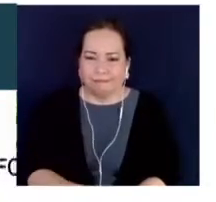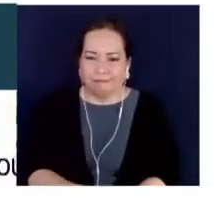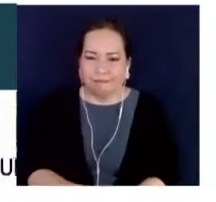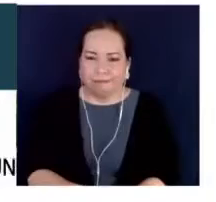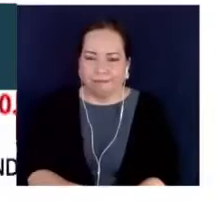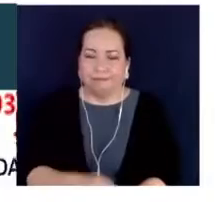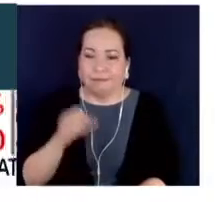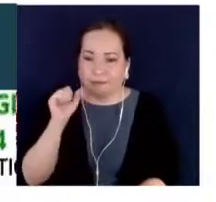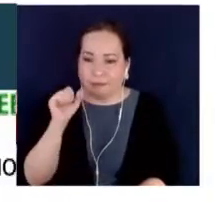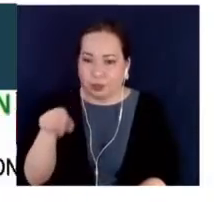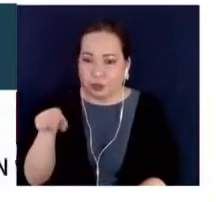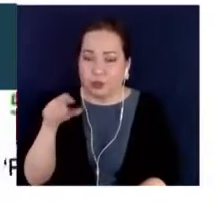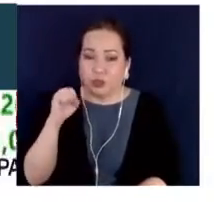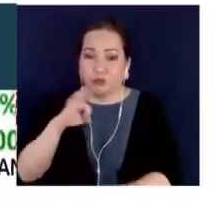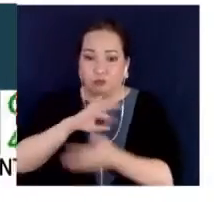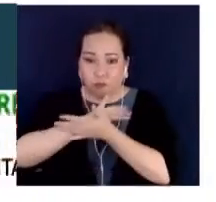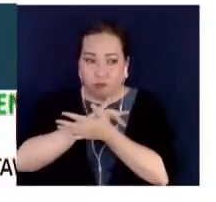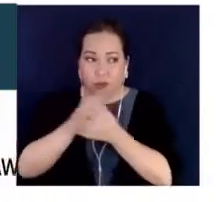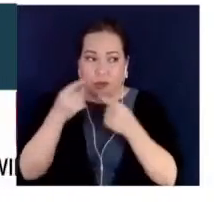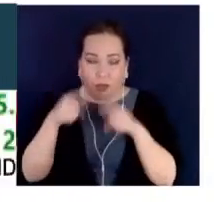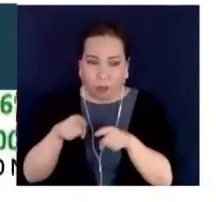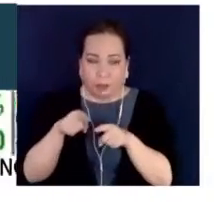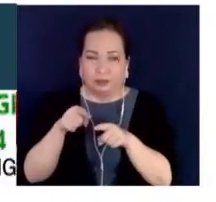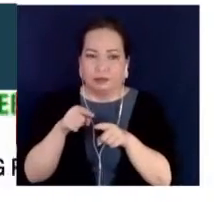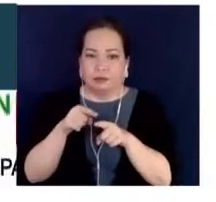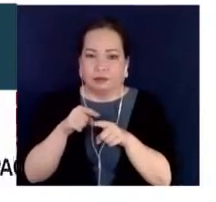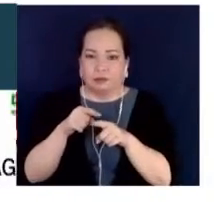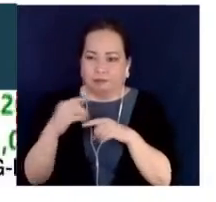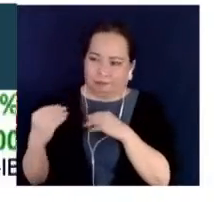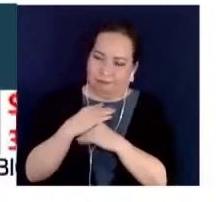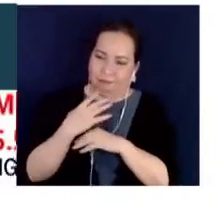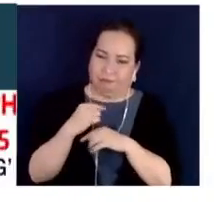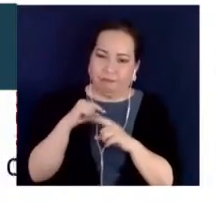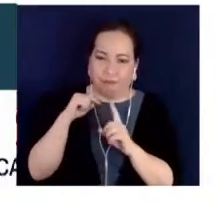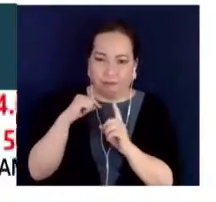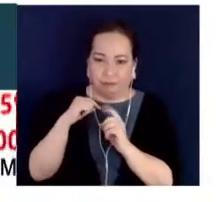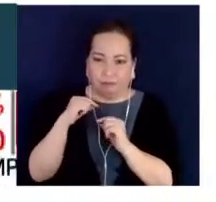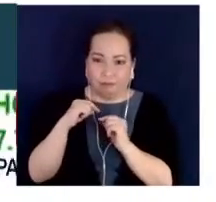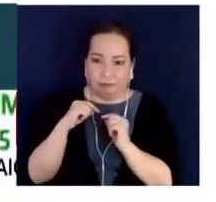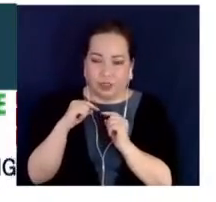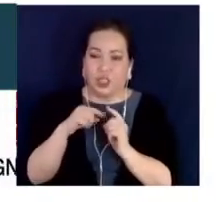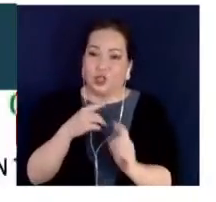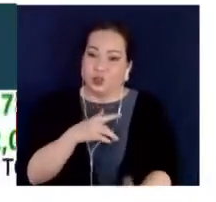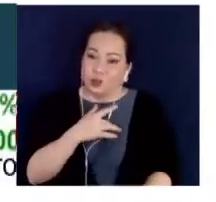when you are infected, then of course you if